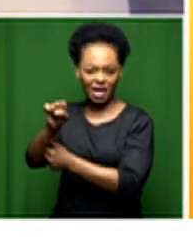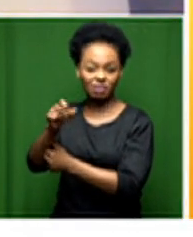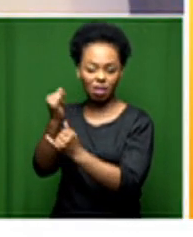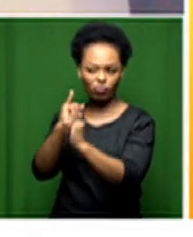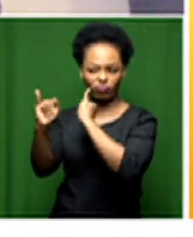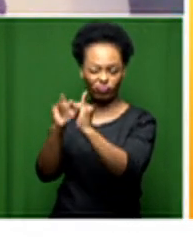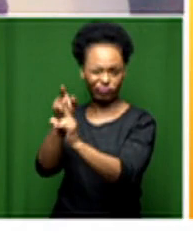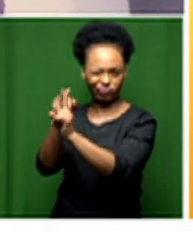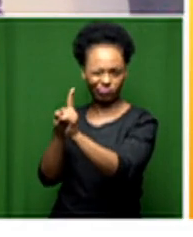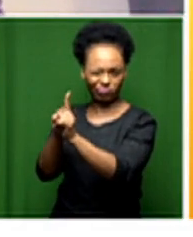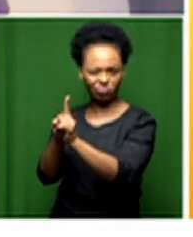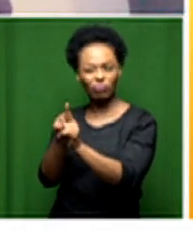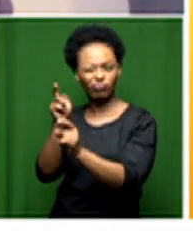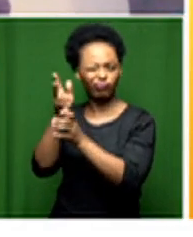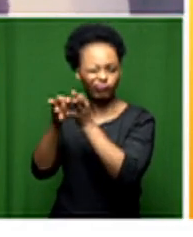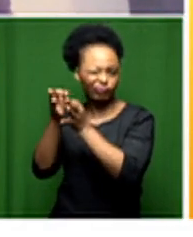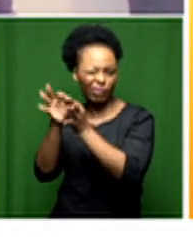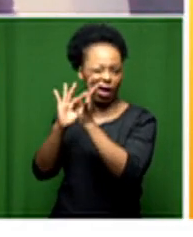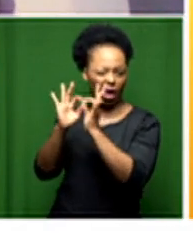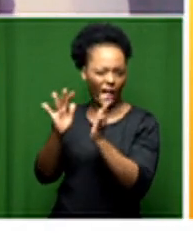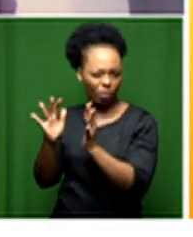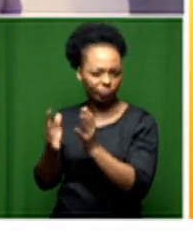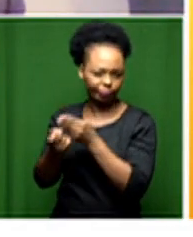of this. Andile, thanks for your time. Welcome to Morning Live.